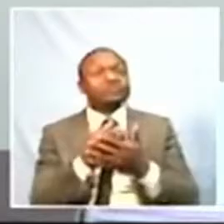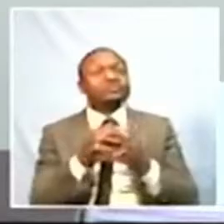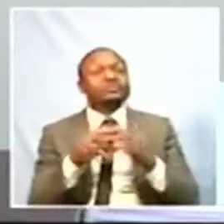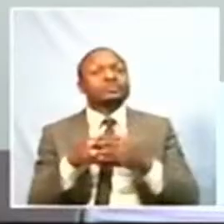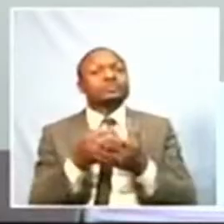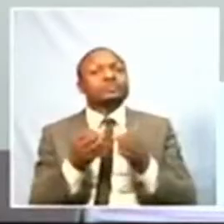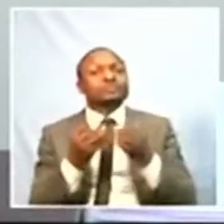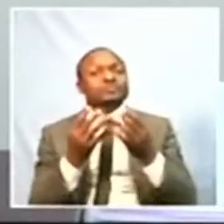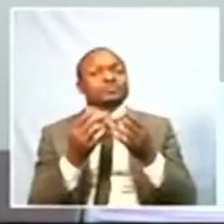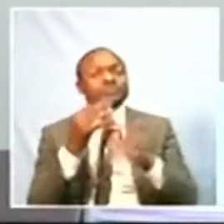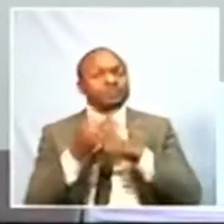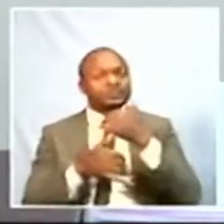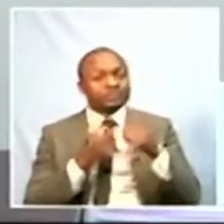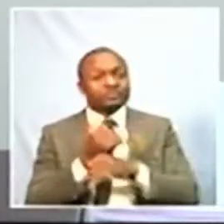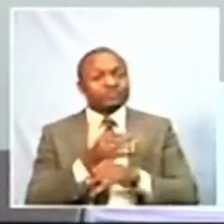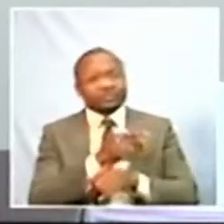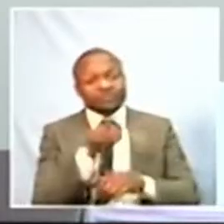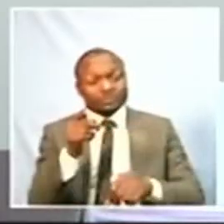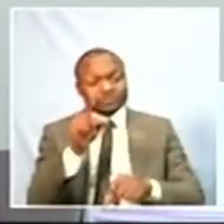are deducting